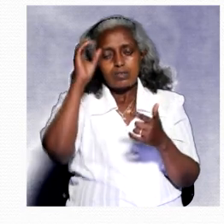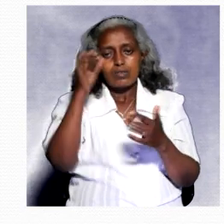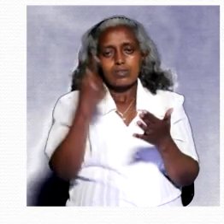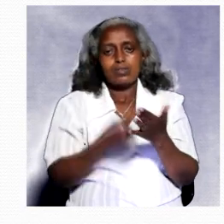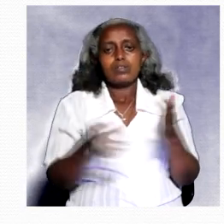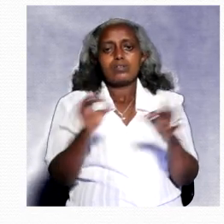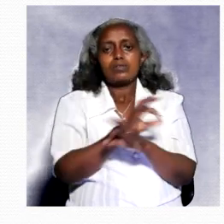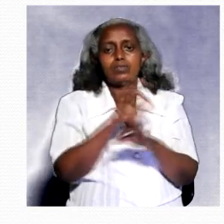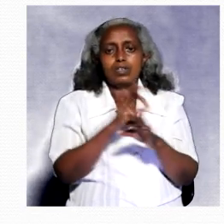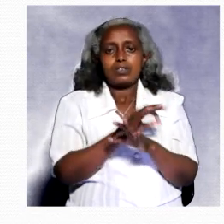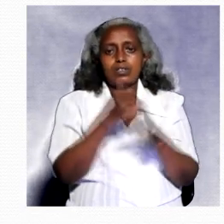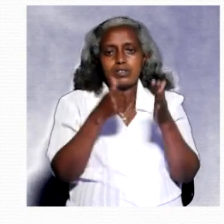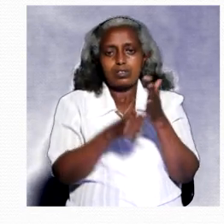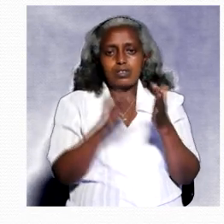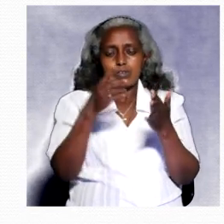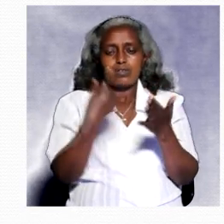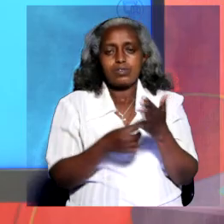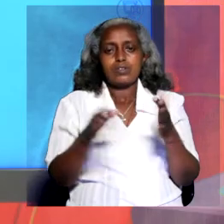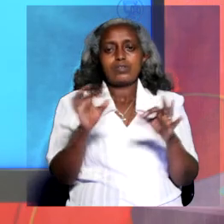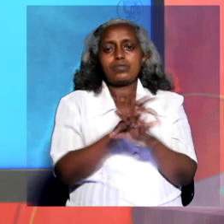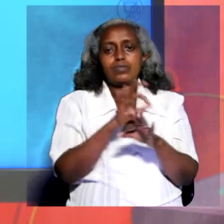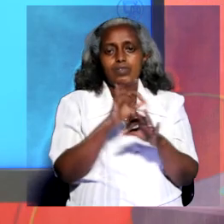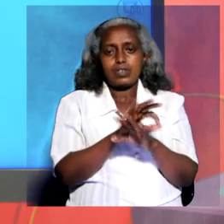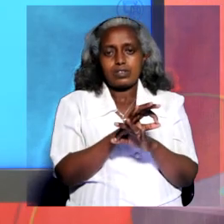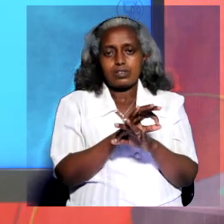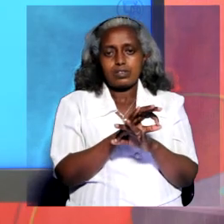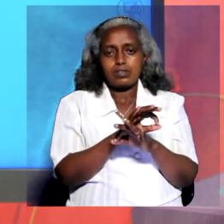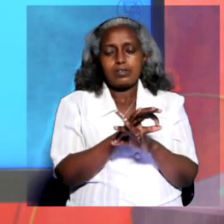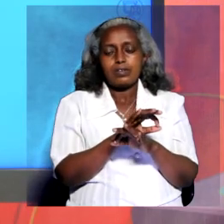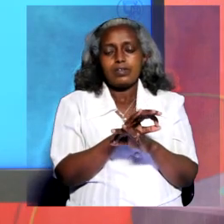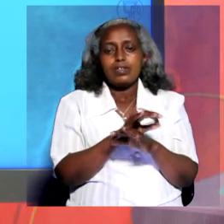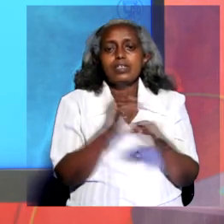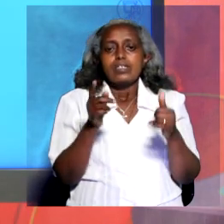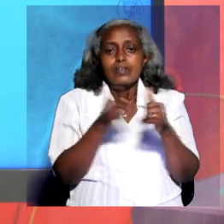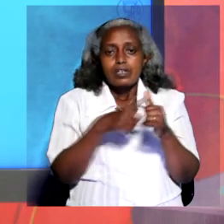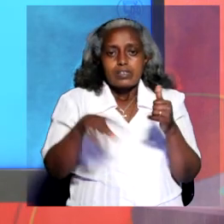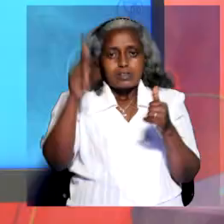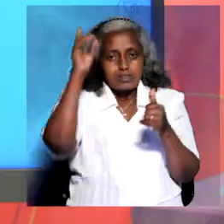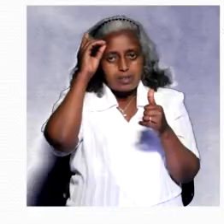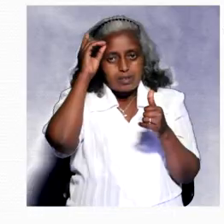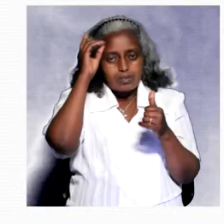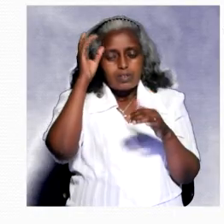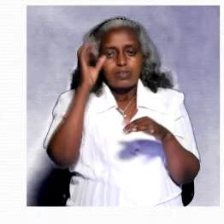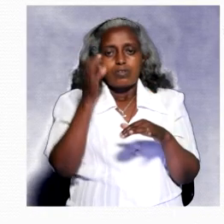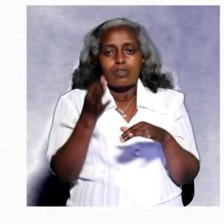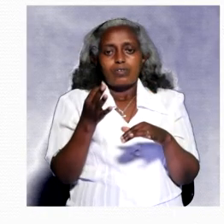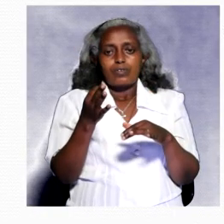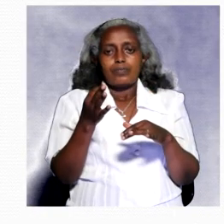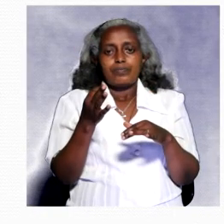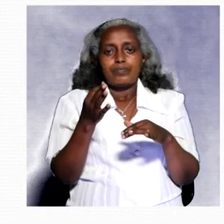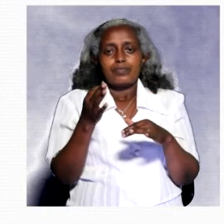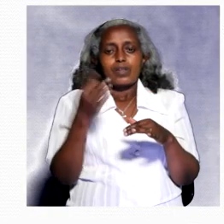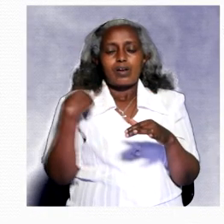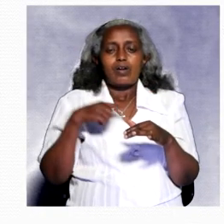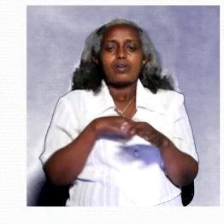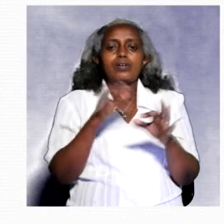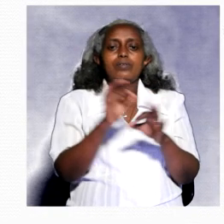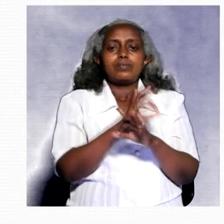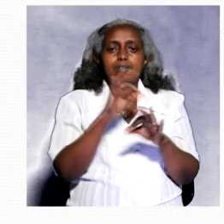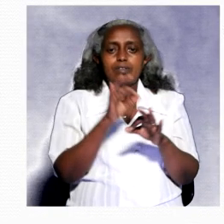this function, the sign of second derivative of this function. So, the first derivative of our function